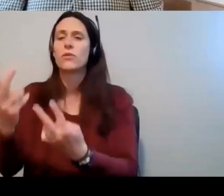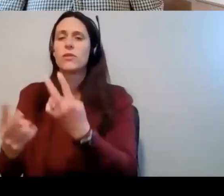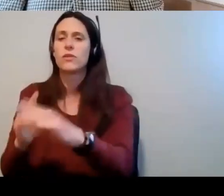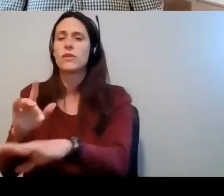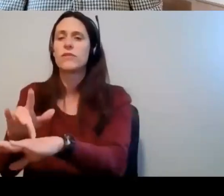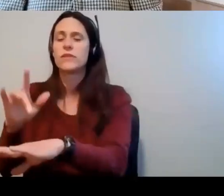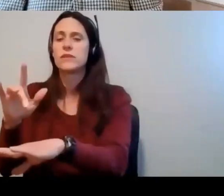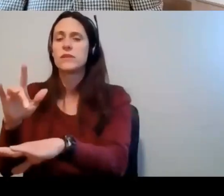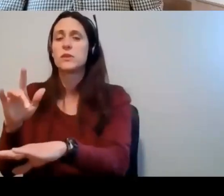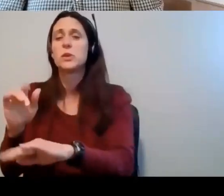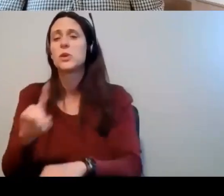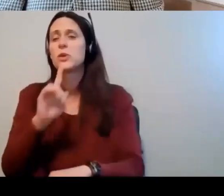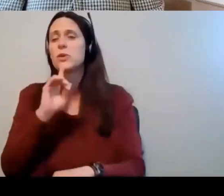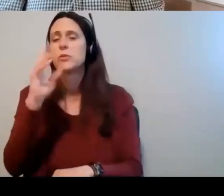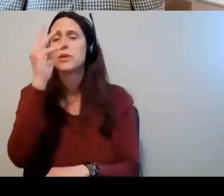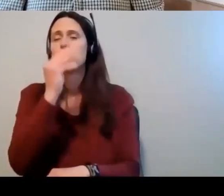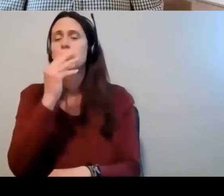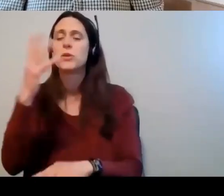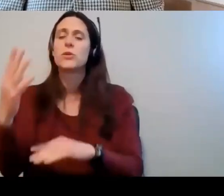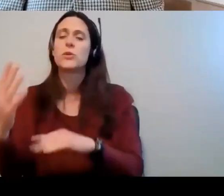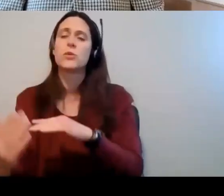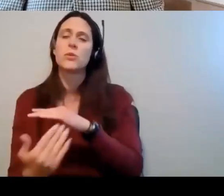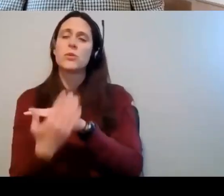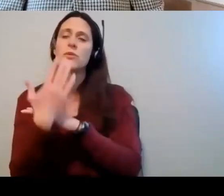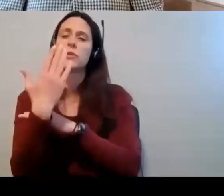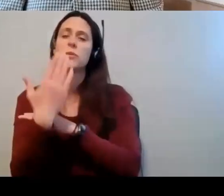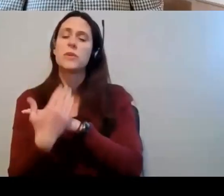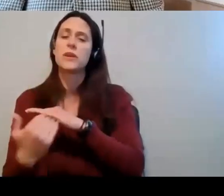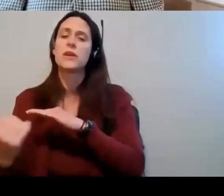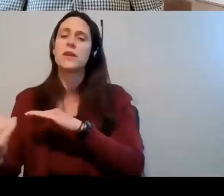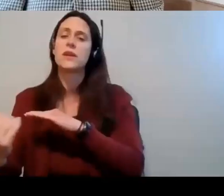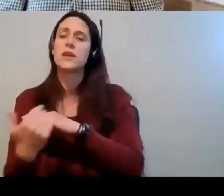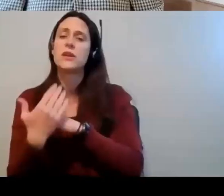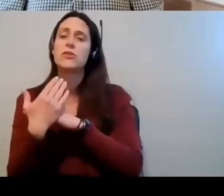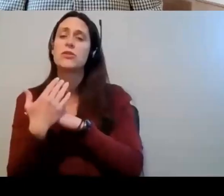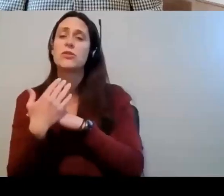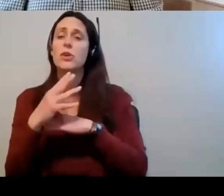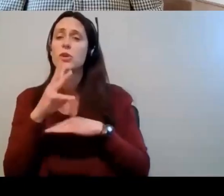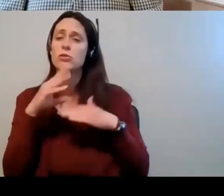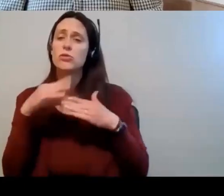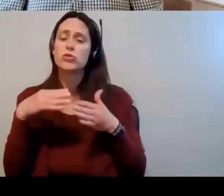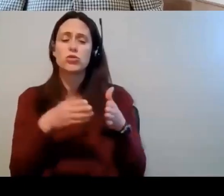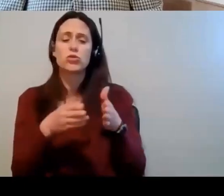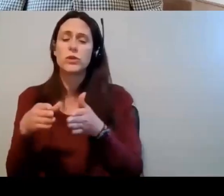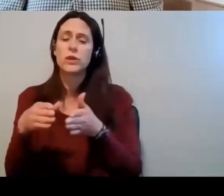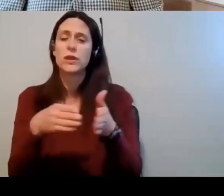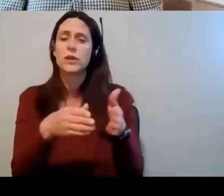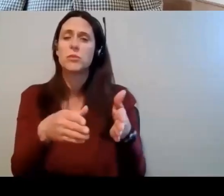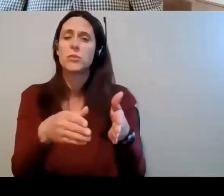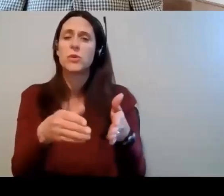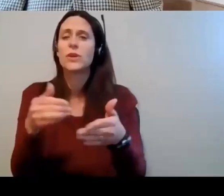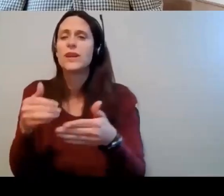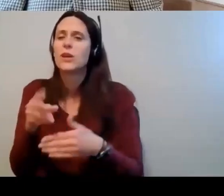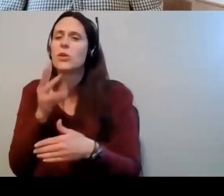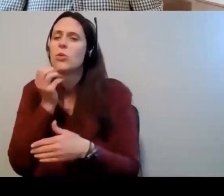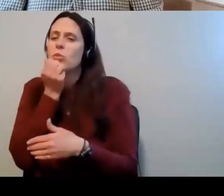Perhaps somewhere like a beautiful beach, beside a gentle forest stream, or sitting by a warm, crackling